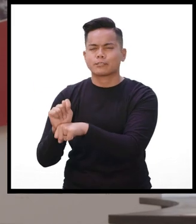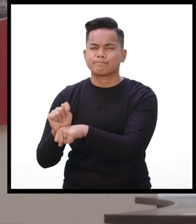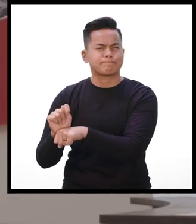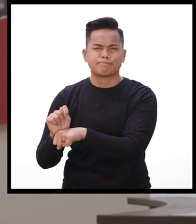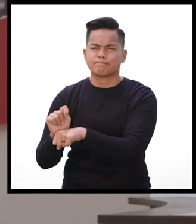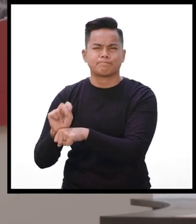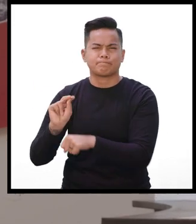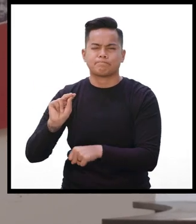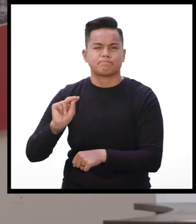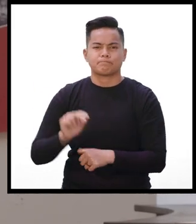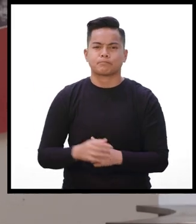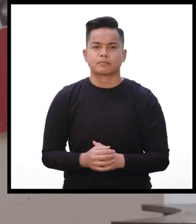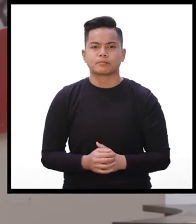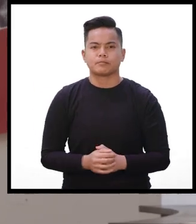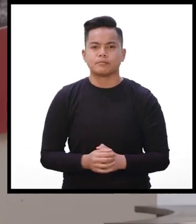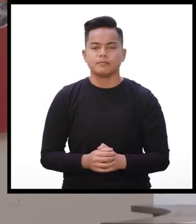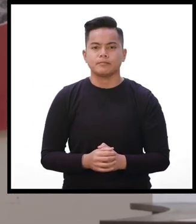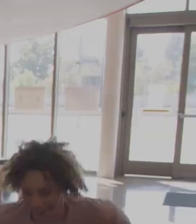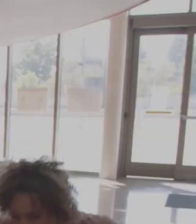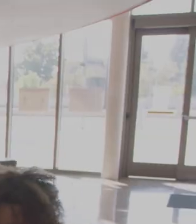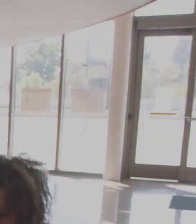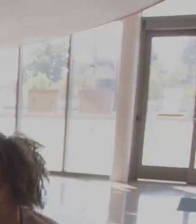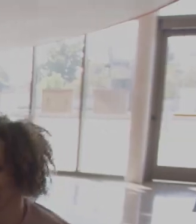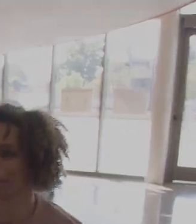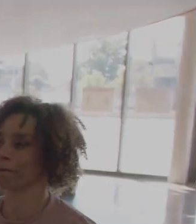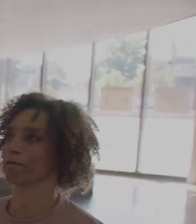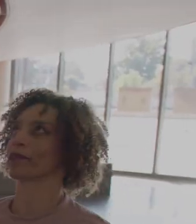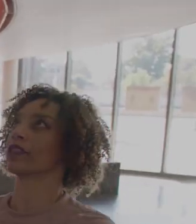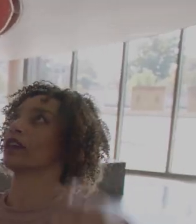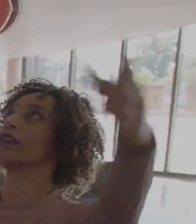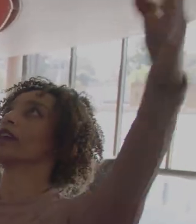a functional object alone.